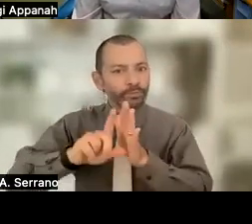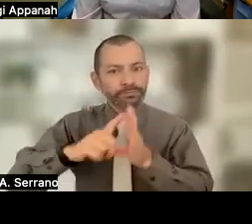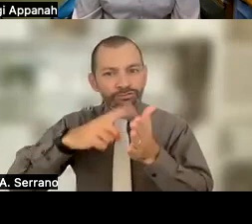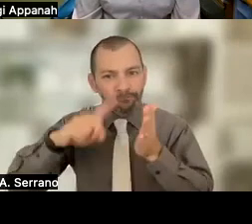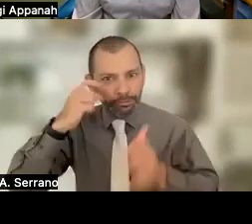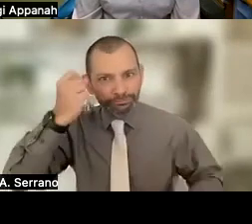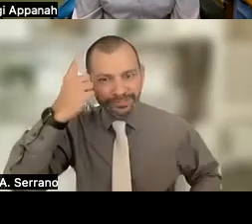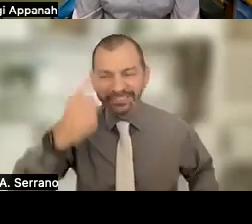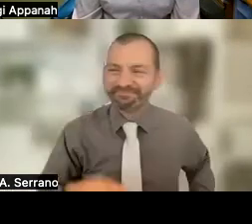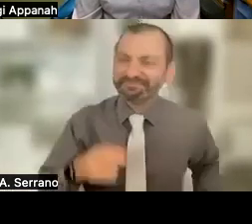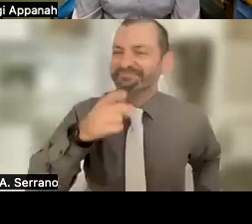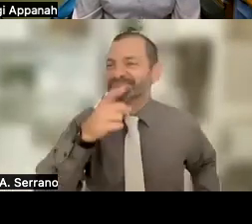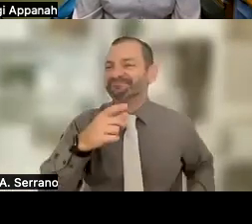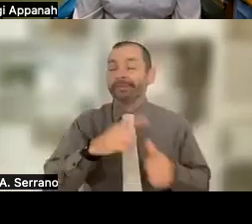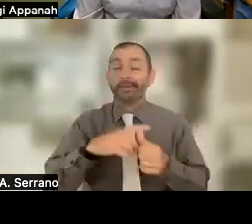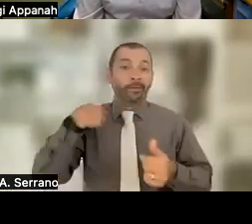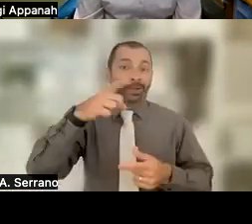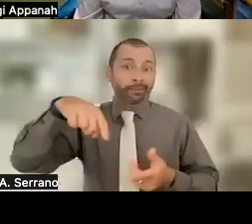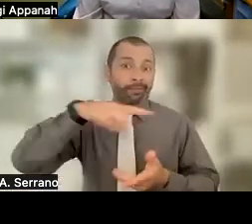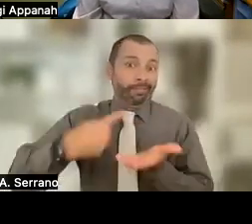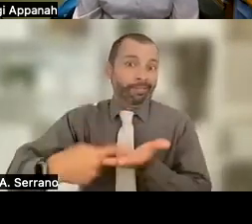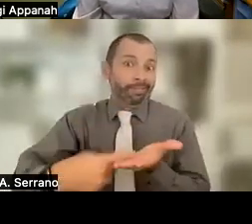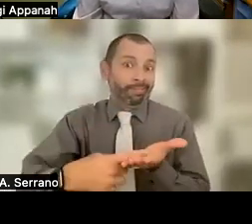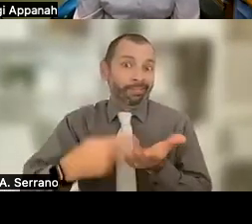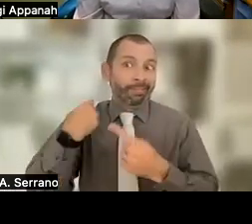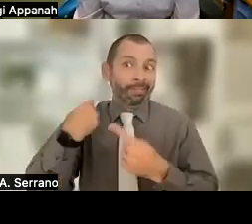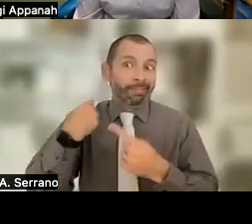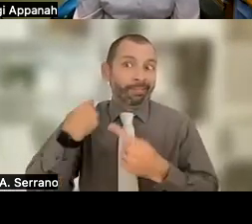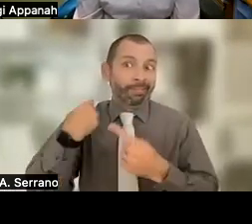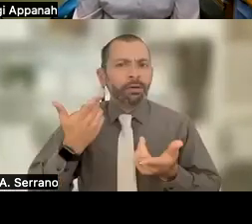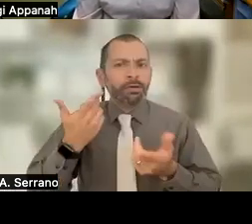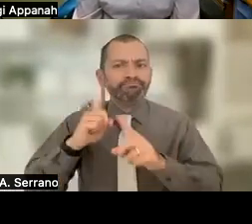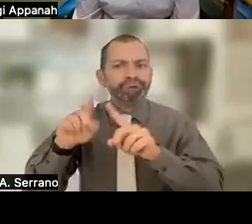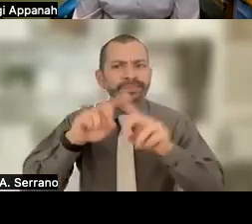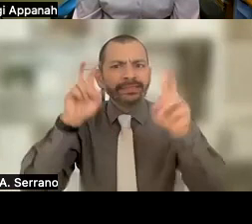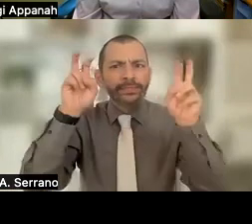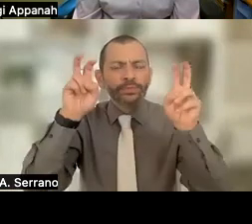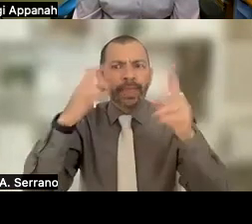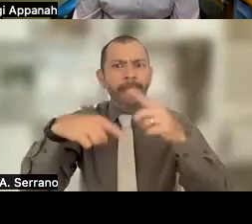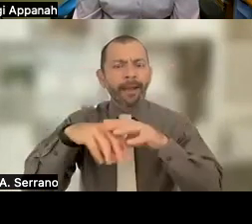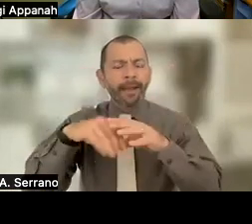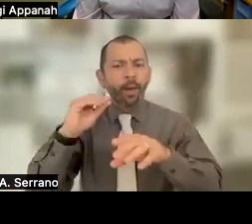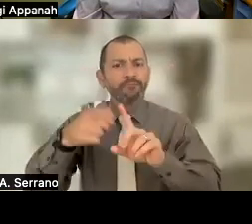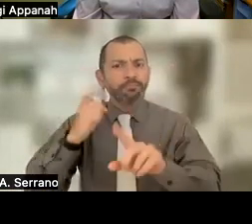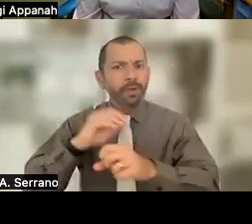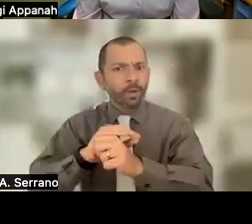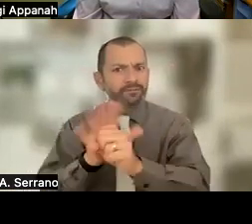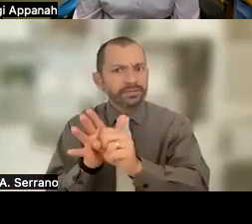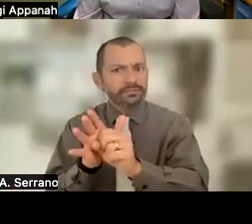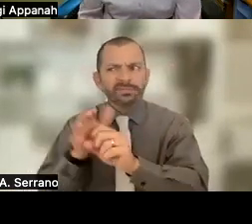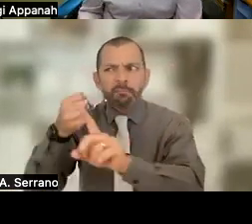As any good teacher does, you start with the objectives and you wrap up with the review with some summary. So in the conversations